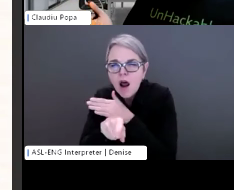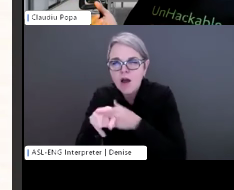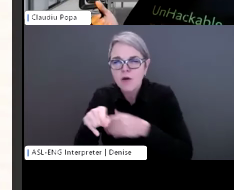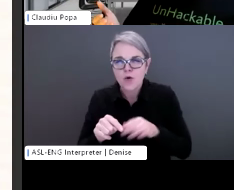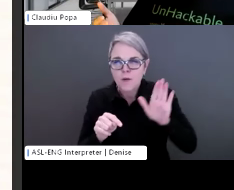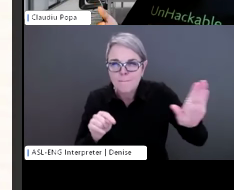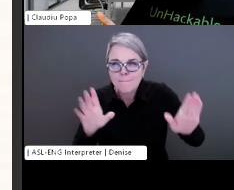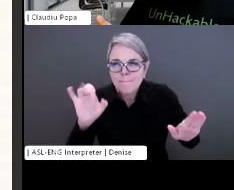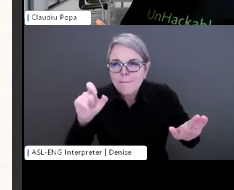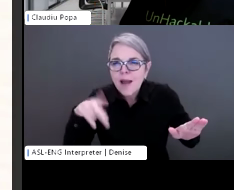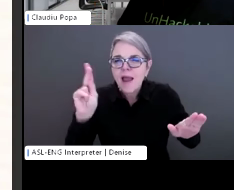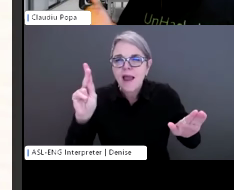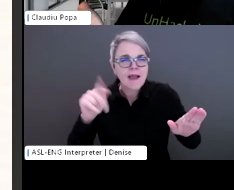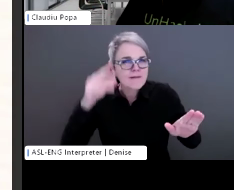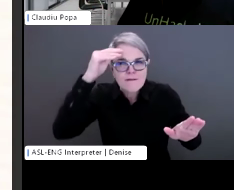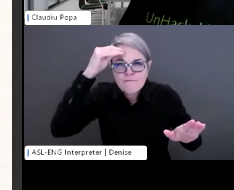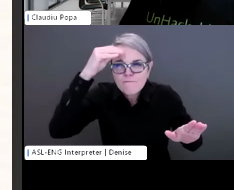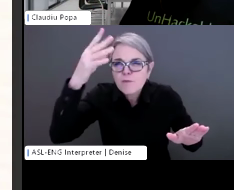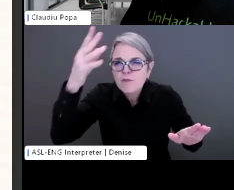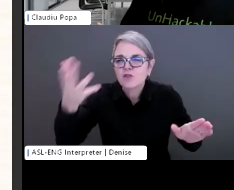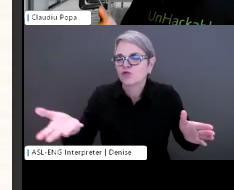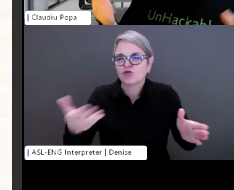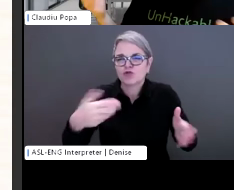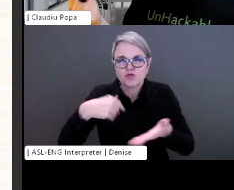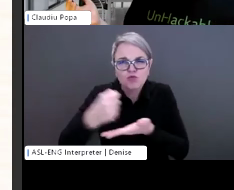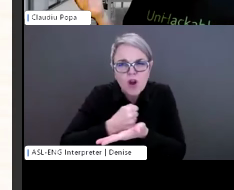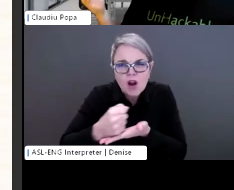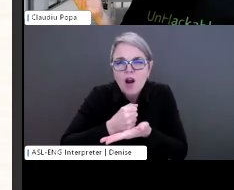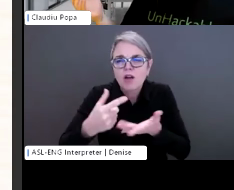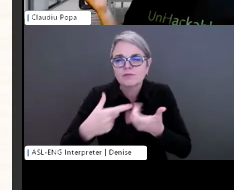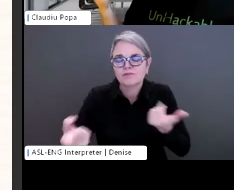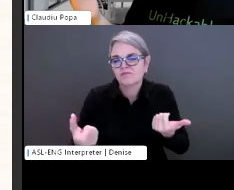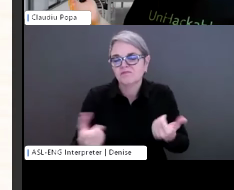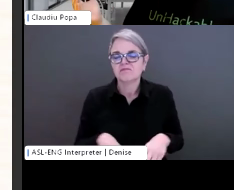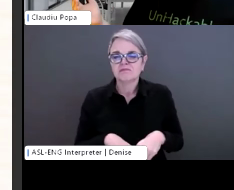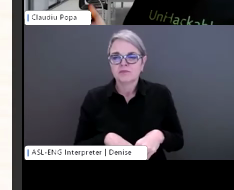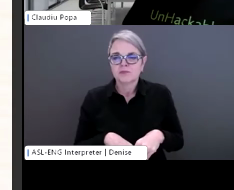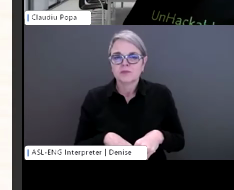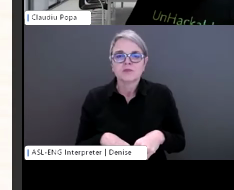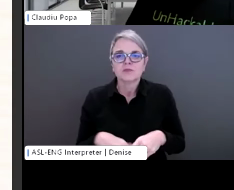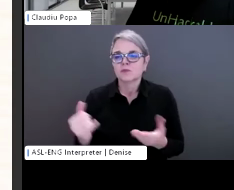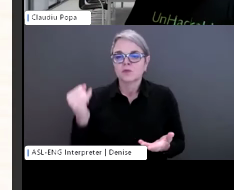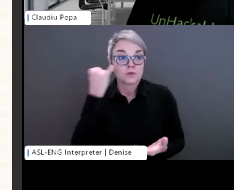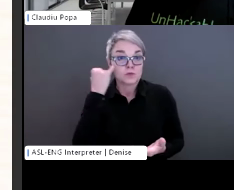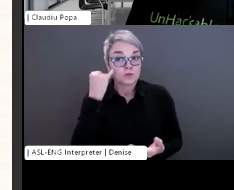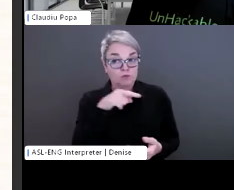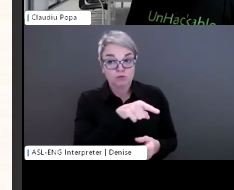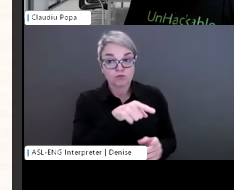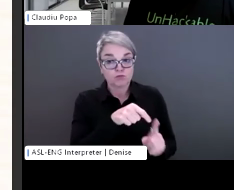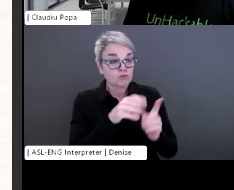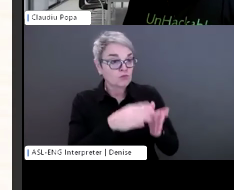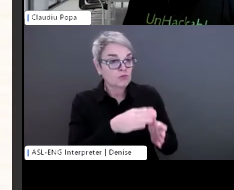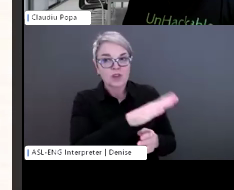have a credit rating that has been set and is very high for the past few decades, then